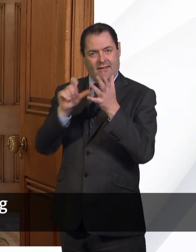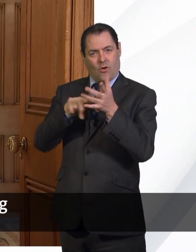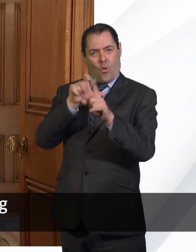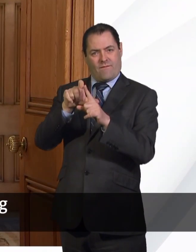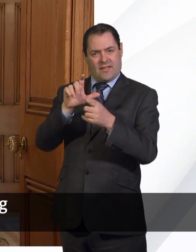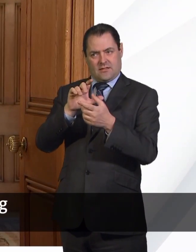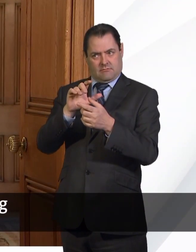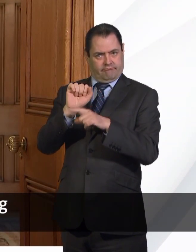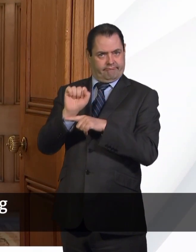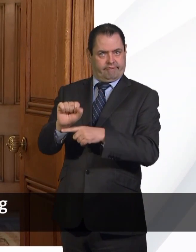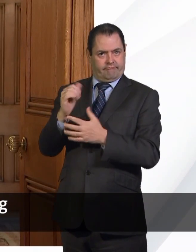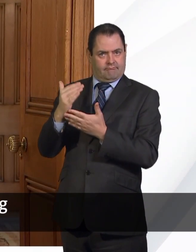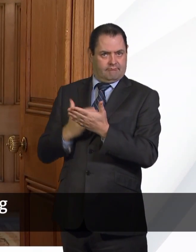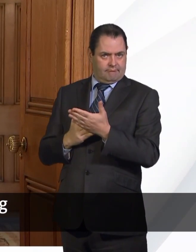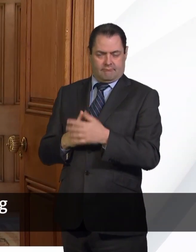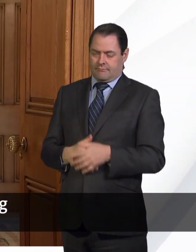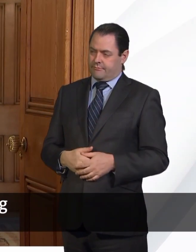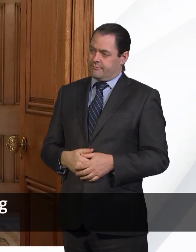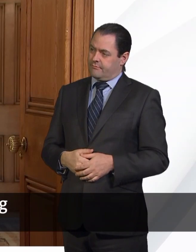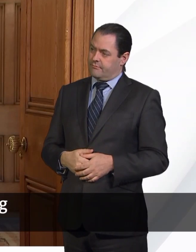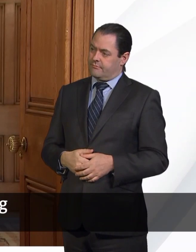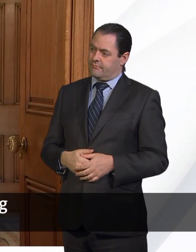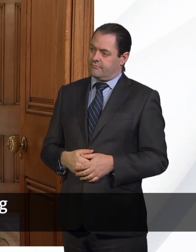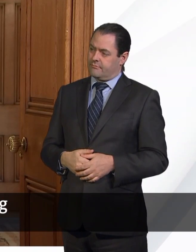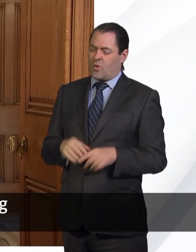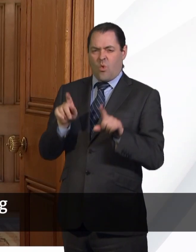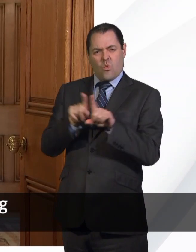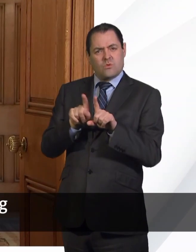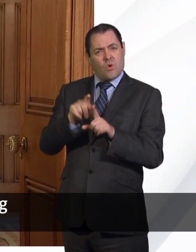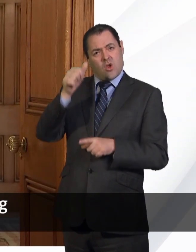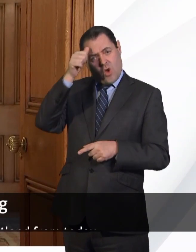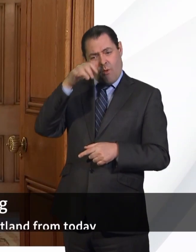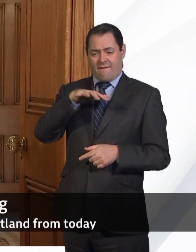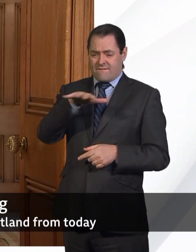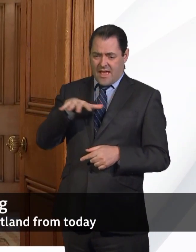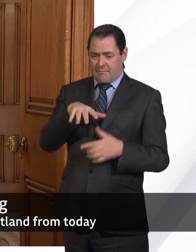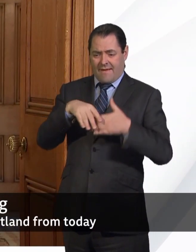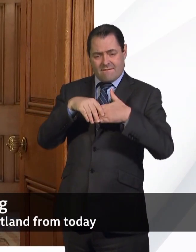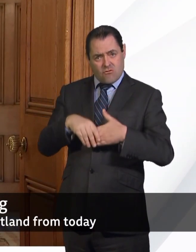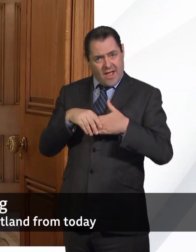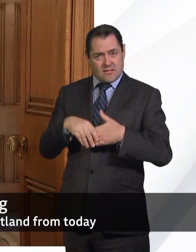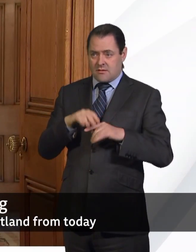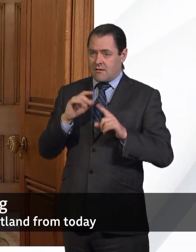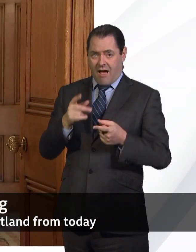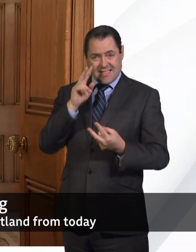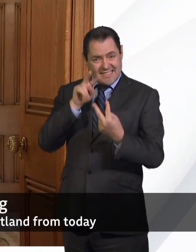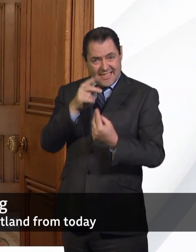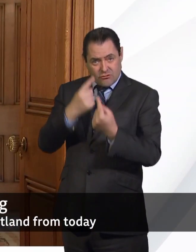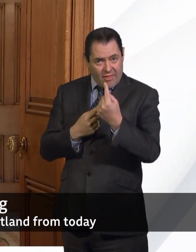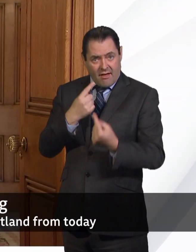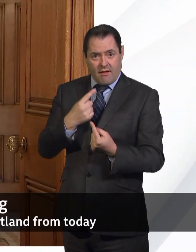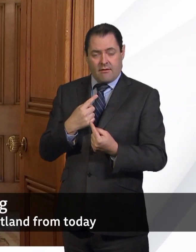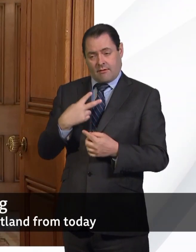Lastly, I know the toll that lockdown has taken on families and friends who've been unable to see each